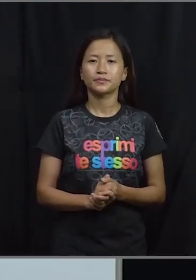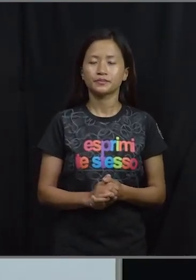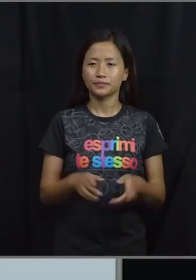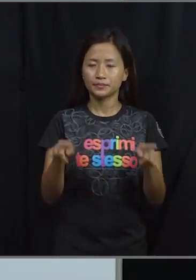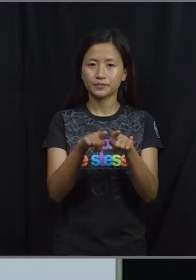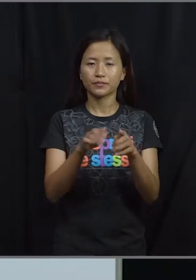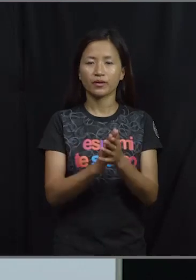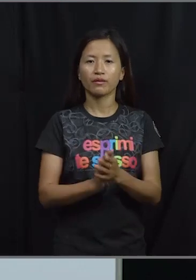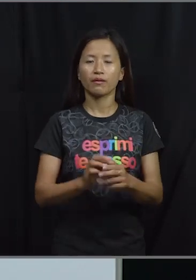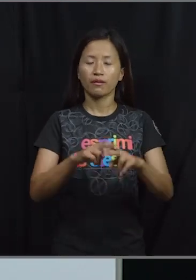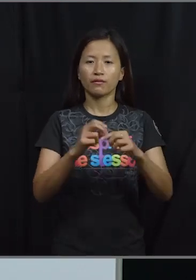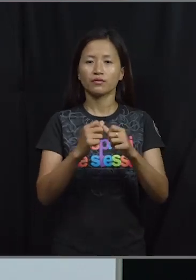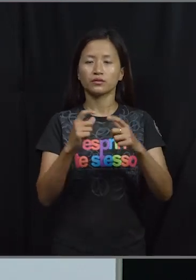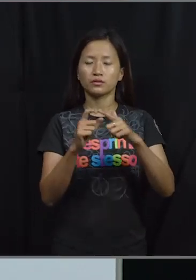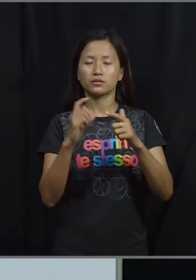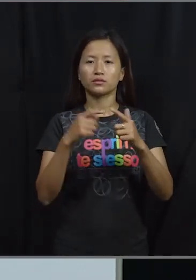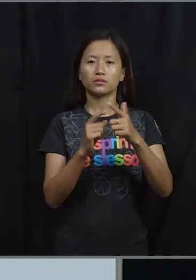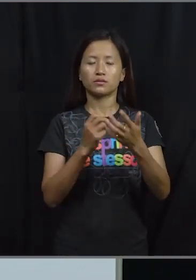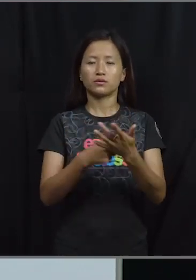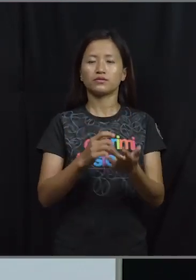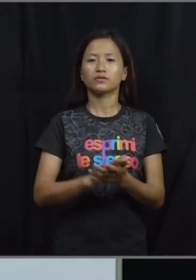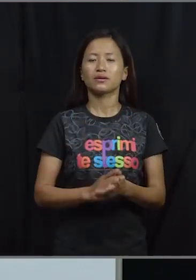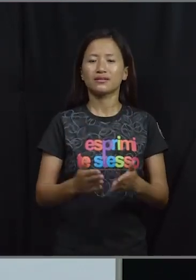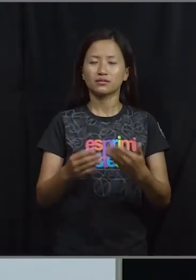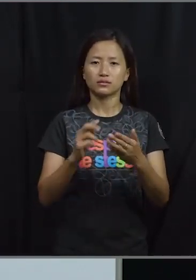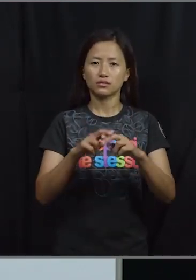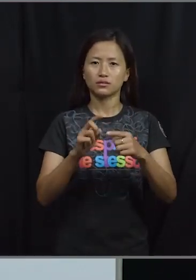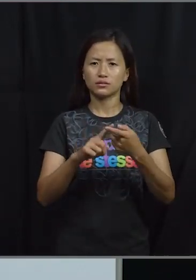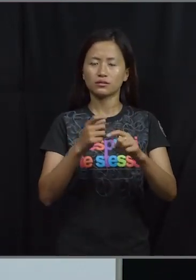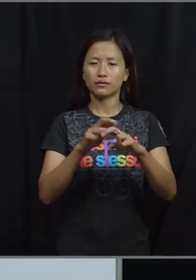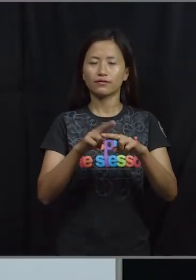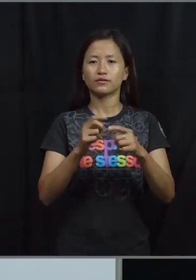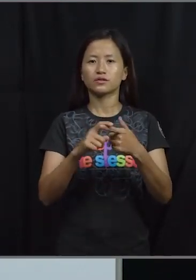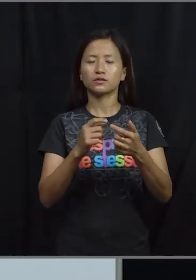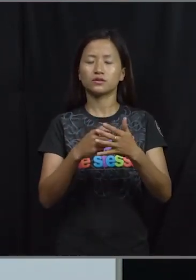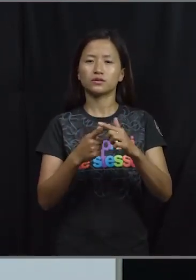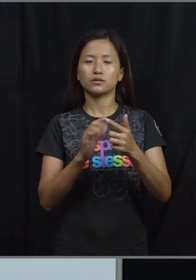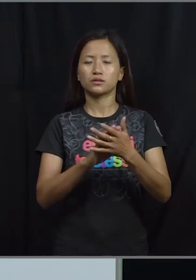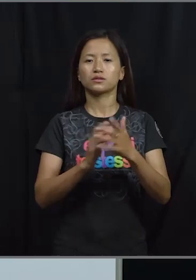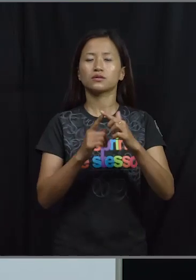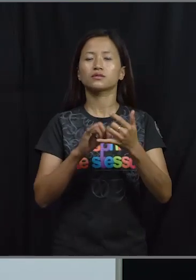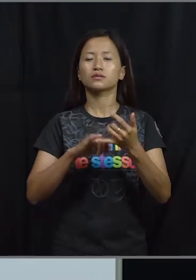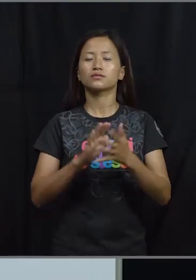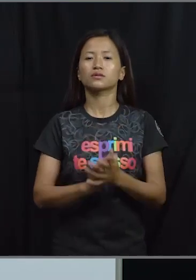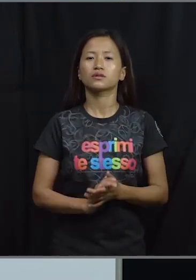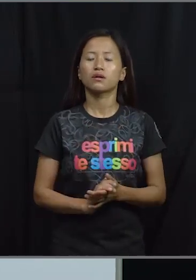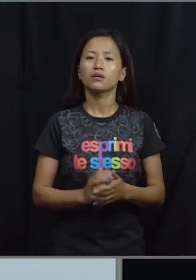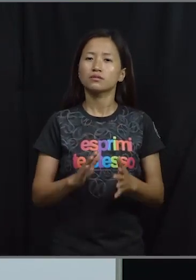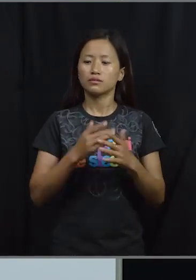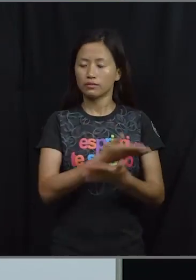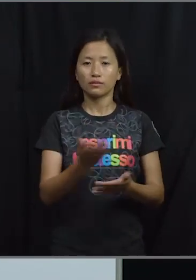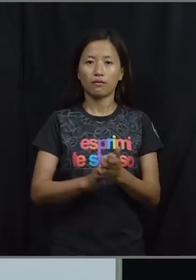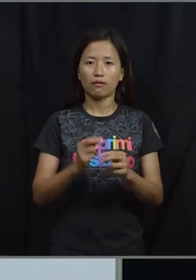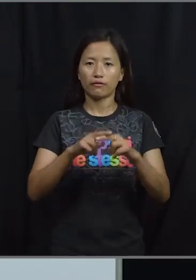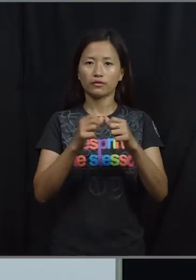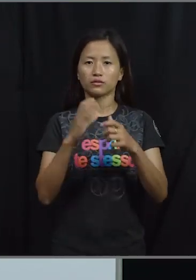Like the factors which affects individual demand, even here in market demand also, there are factors